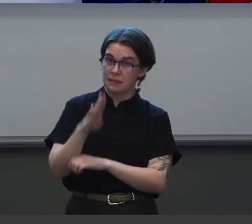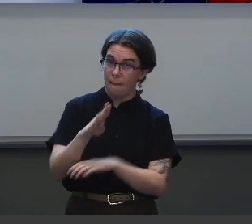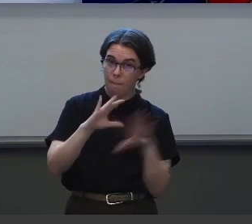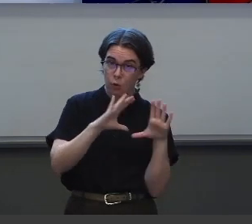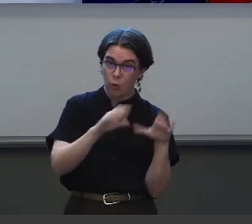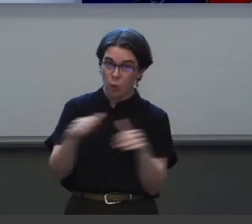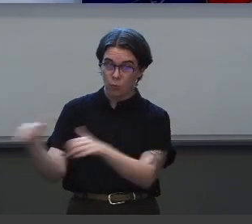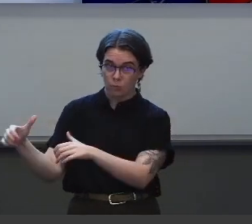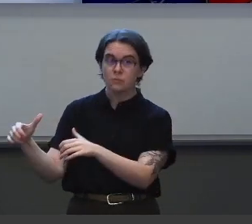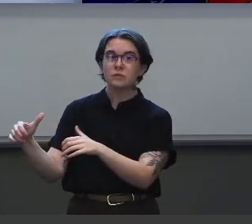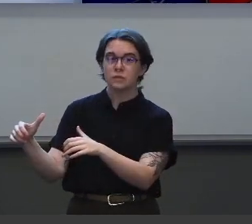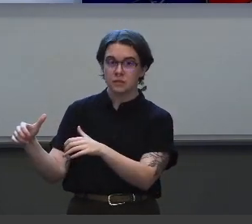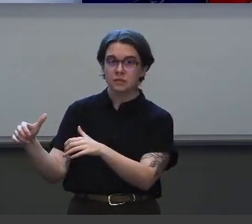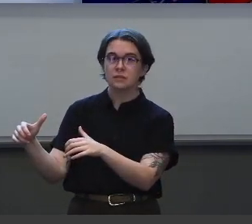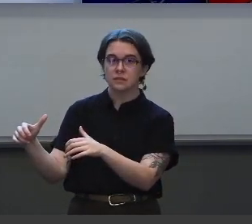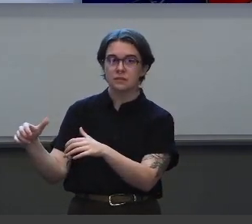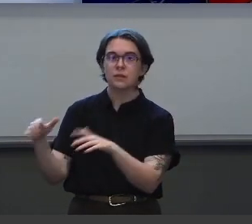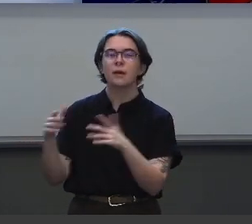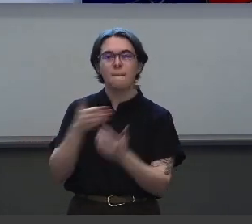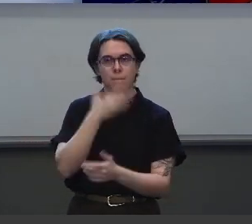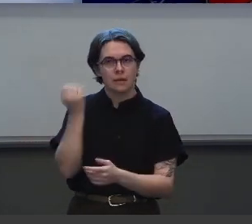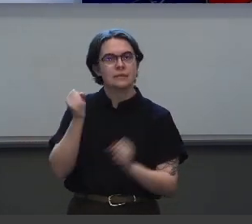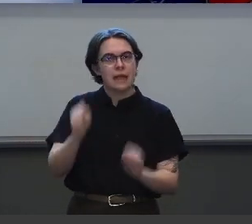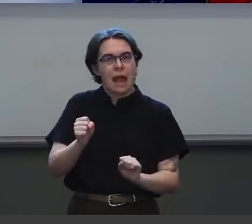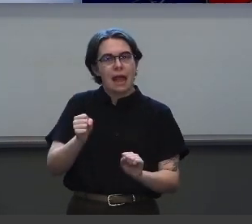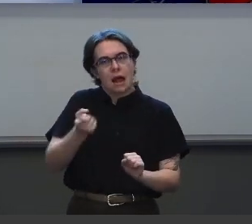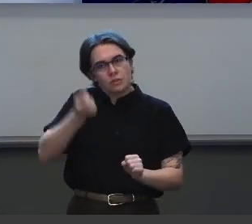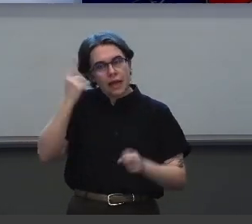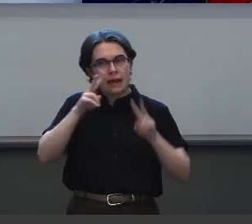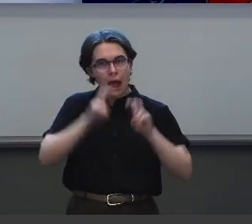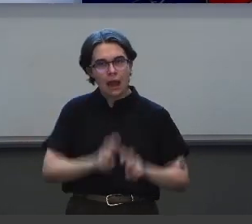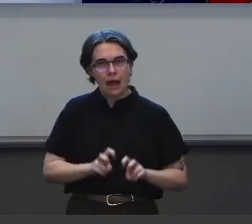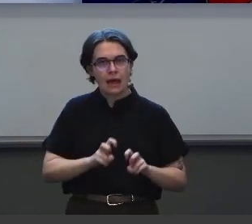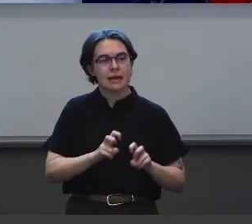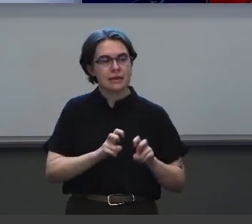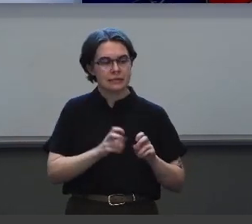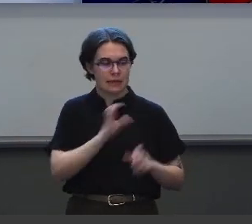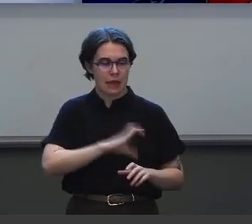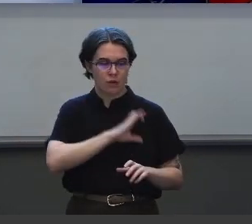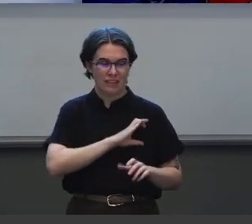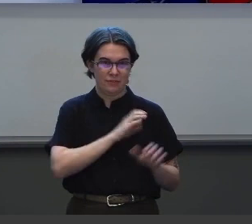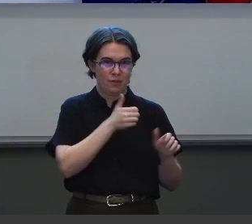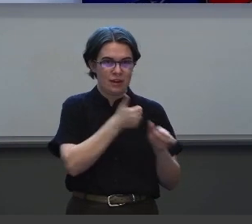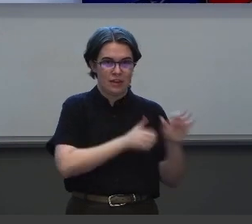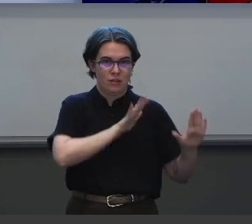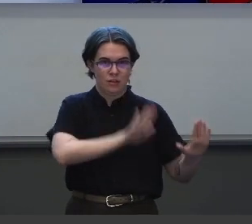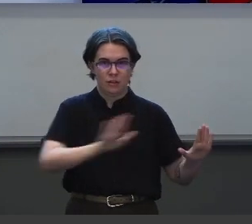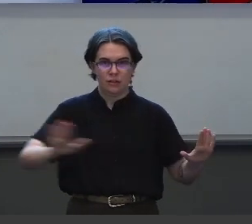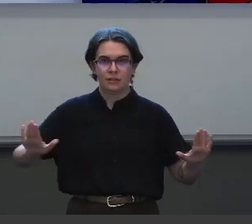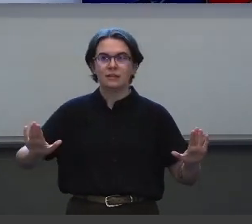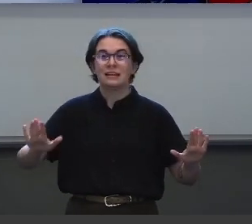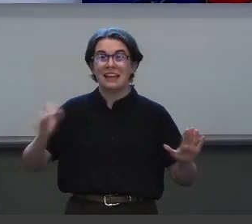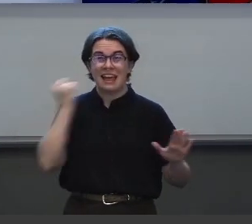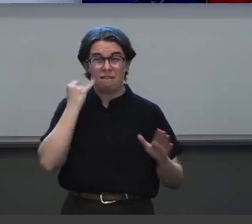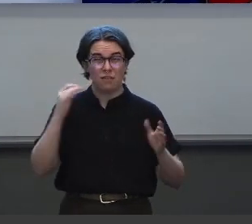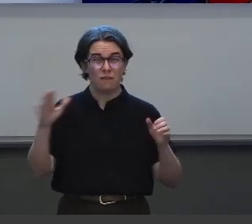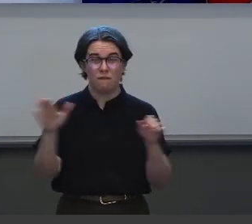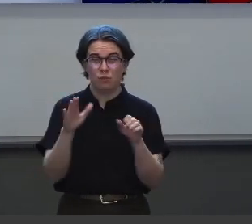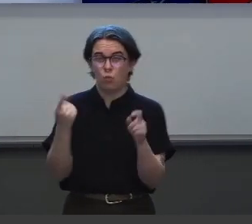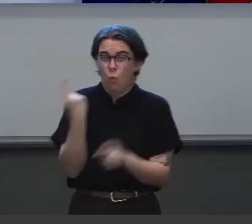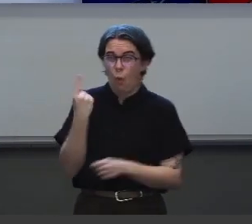understand the characteristics of the individuals in each of these subgroups relative to when they were part of this much larger